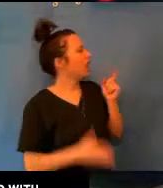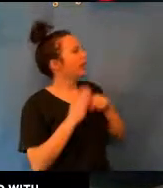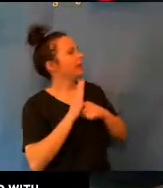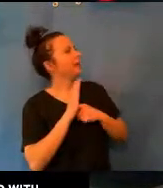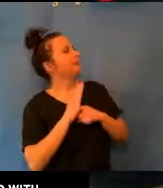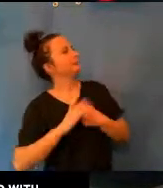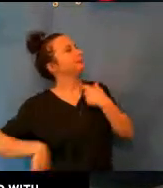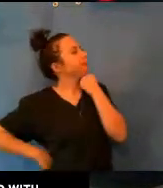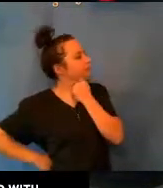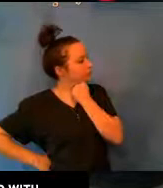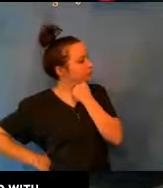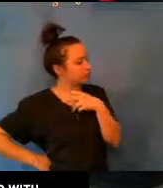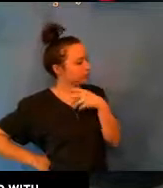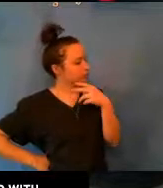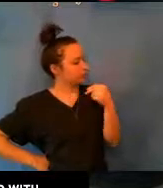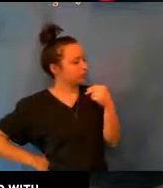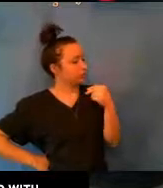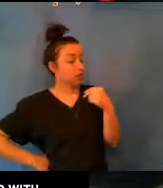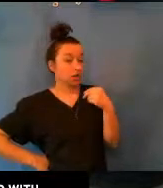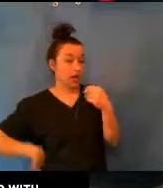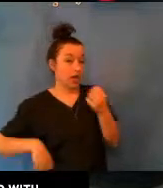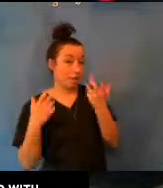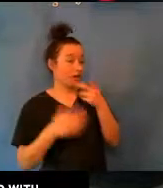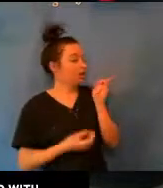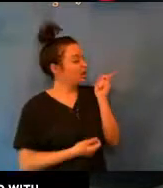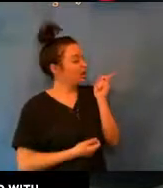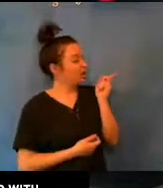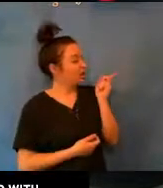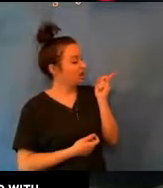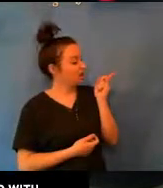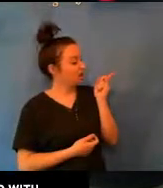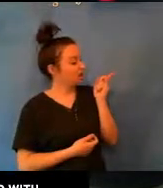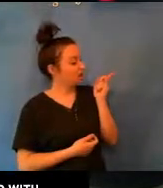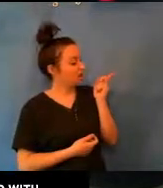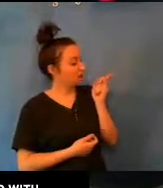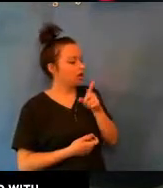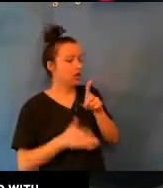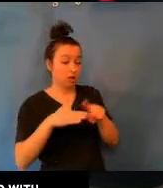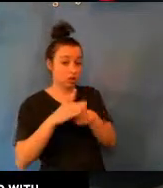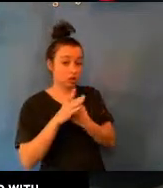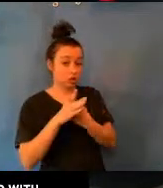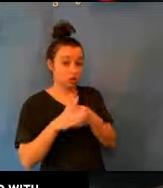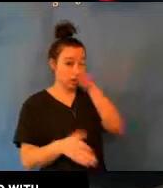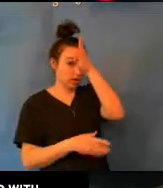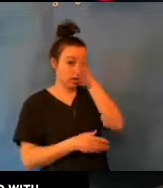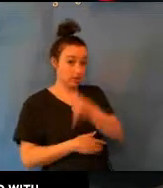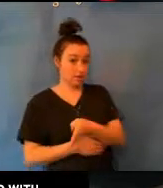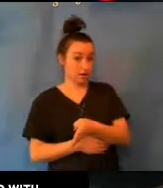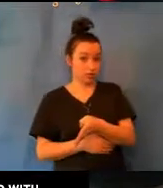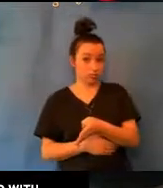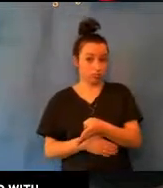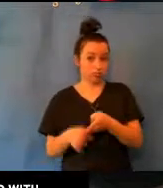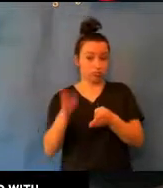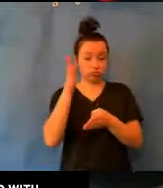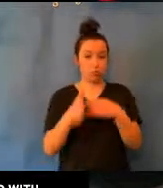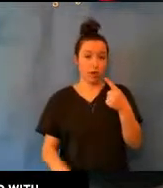key, and it has how many paper clips? Well, let's check and make sure that it's lined up on each end.